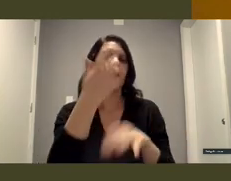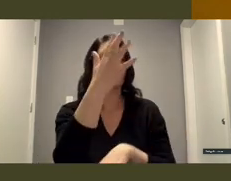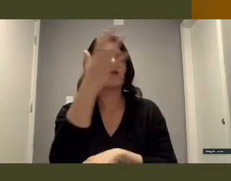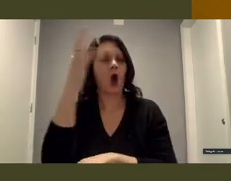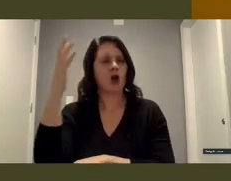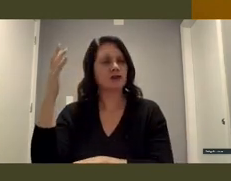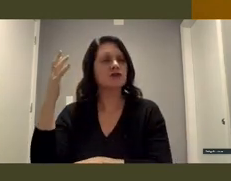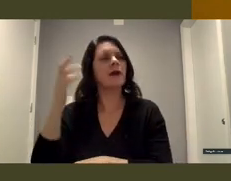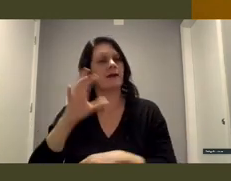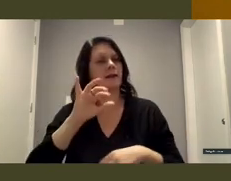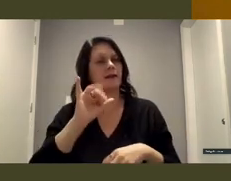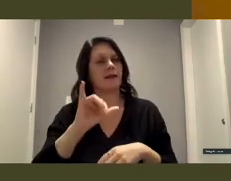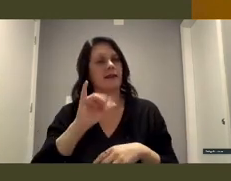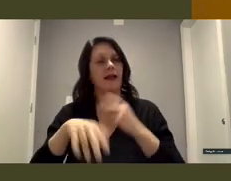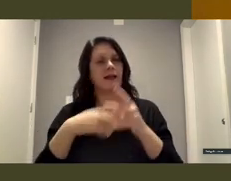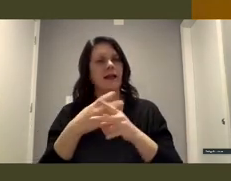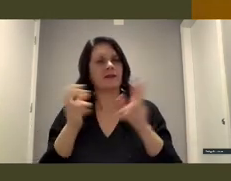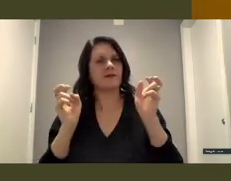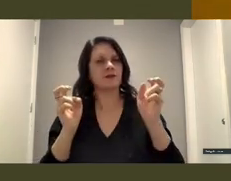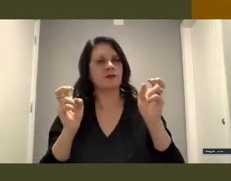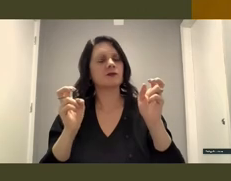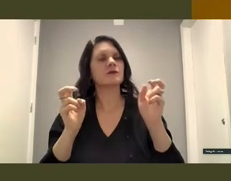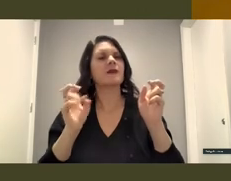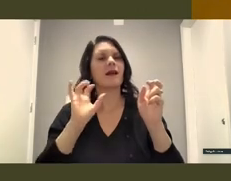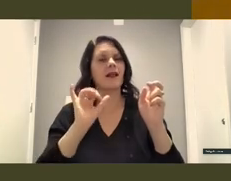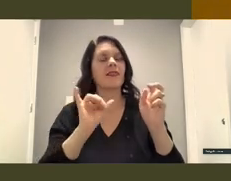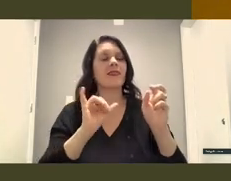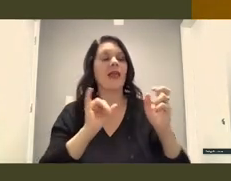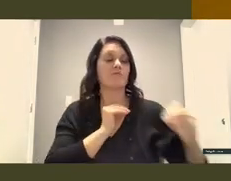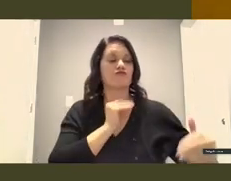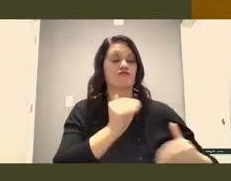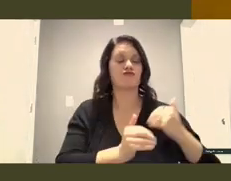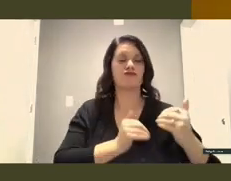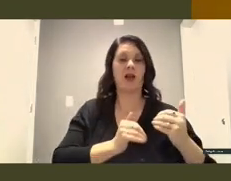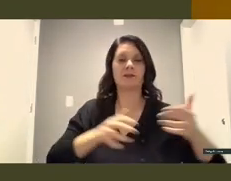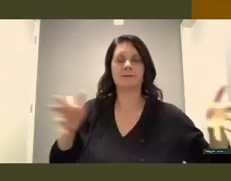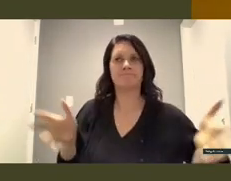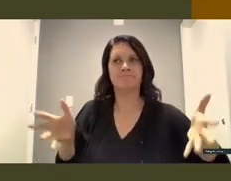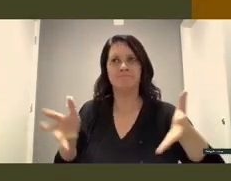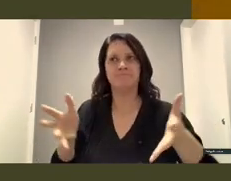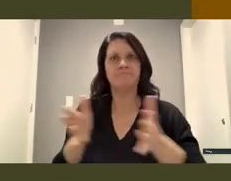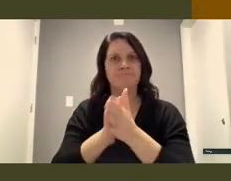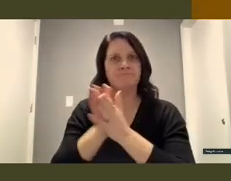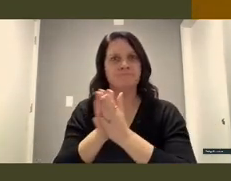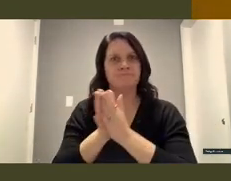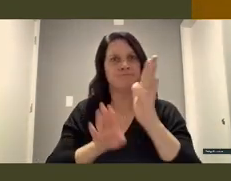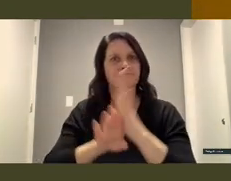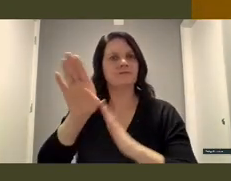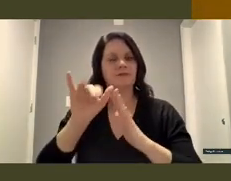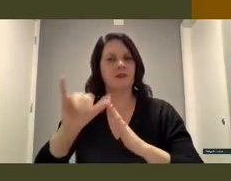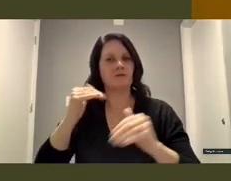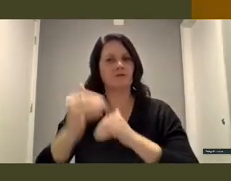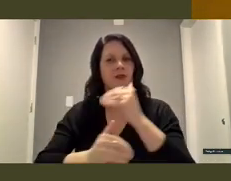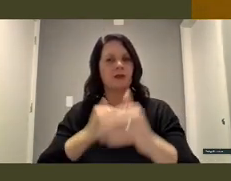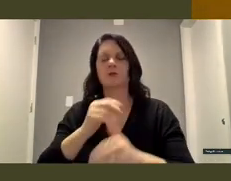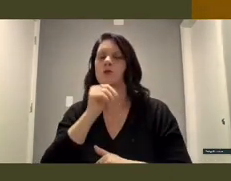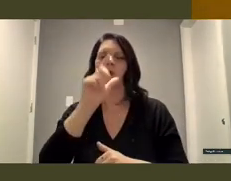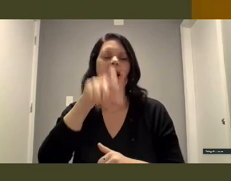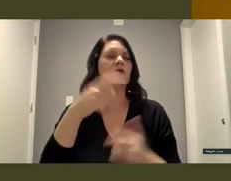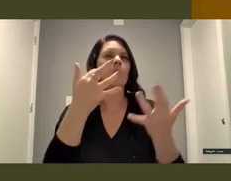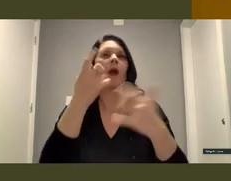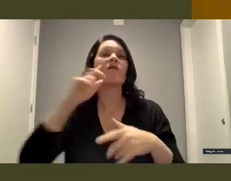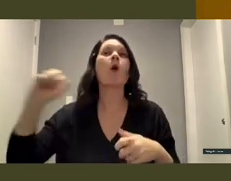So I think that is pushed by the process, but it also accelerates the process in a sense. And you don't have to wait for everybody to agree, but